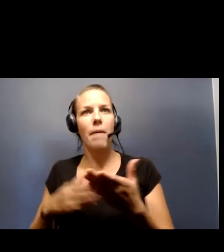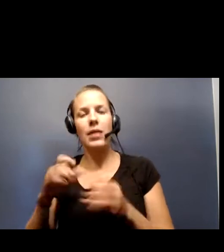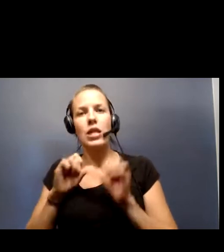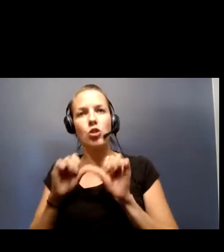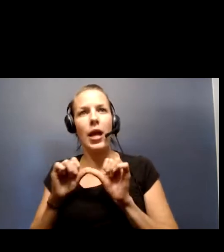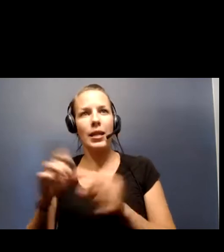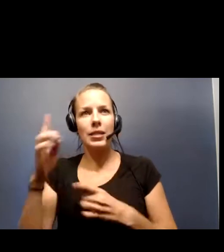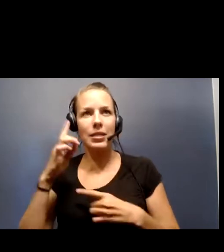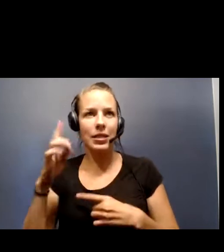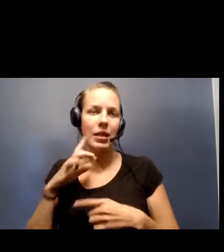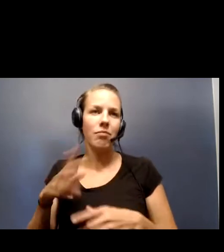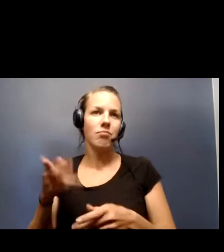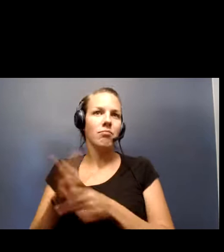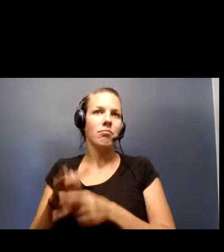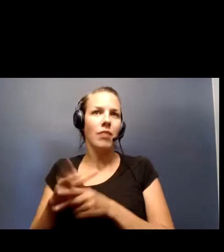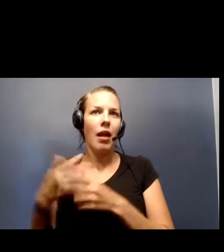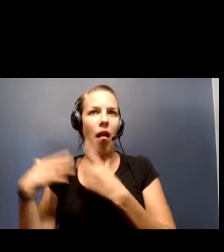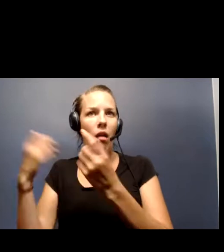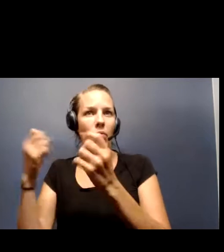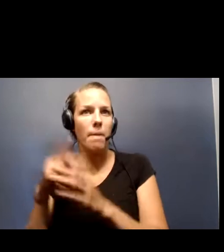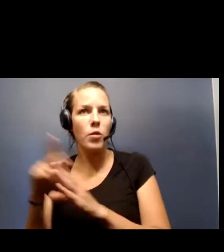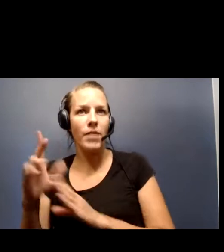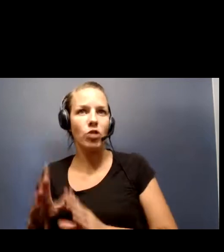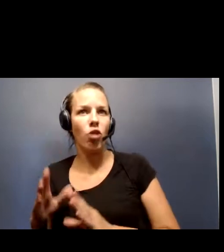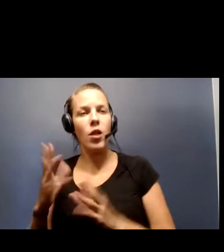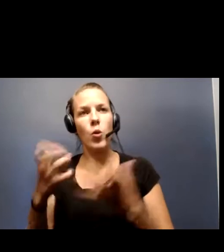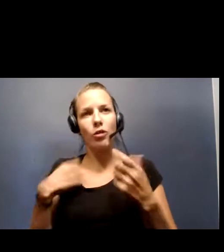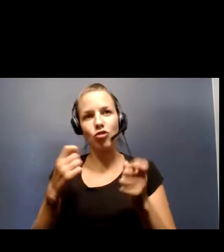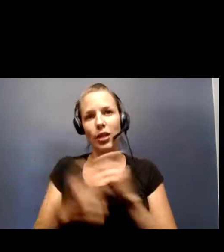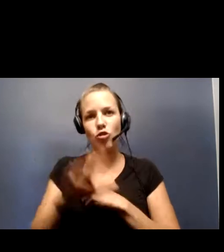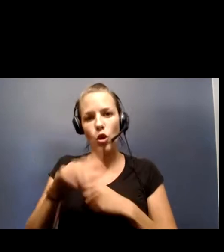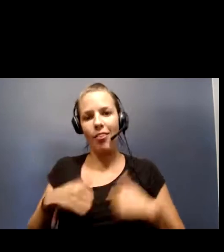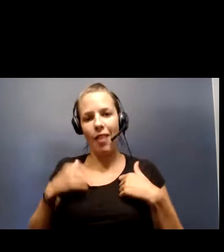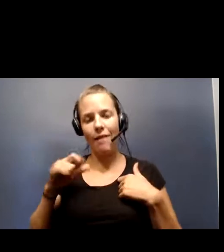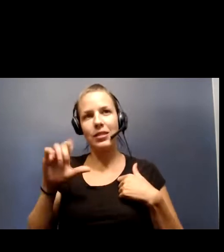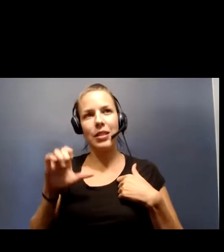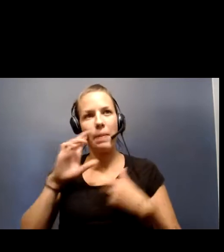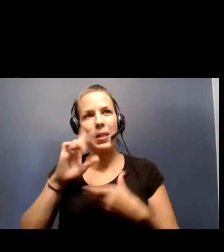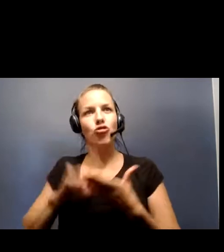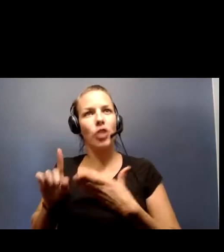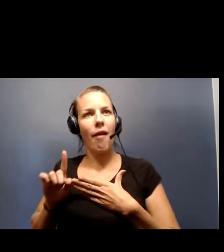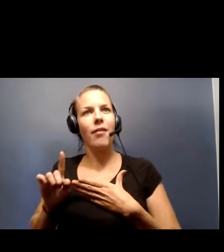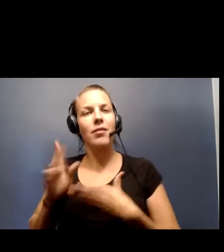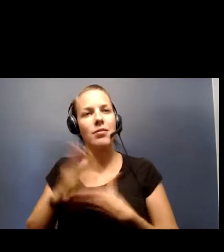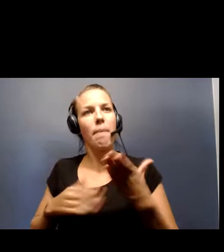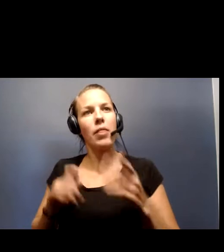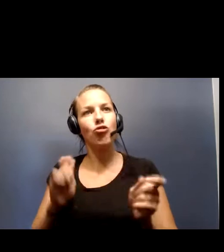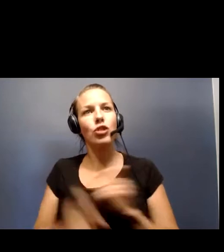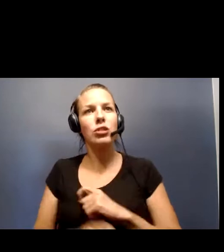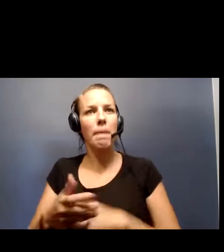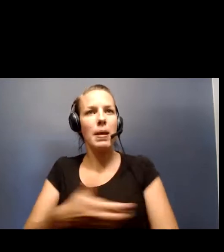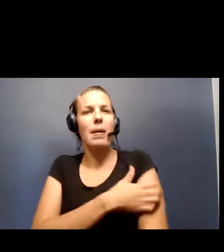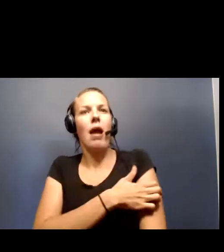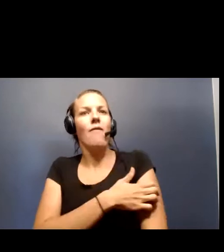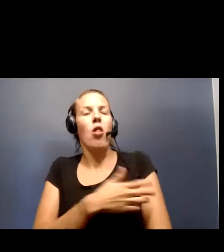under the care of a healthcare professional and you want to make changes in your lifestyle, please check in. Some of these changes can be so powerful that